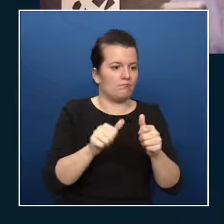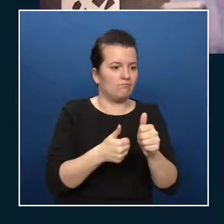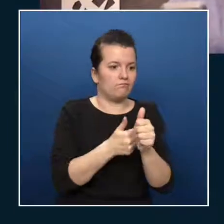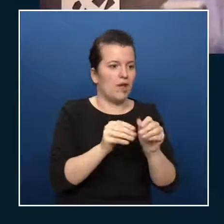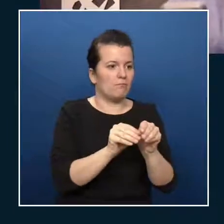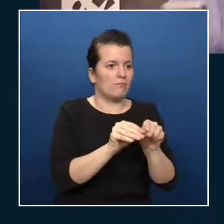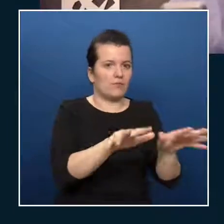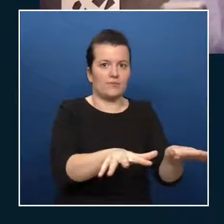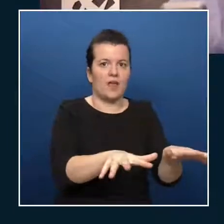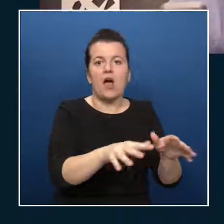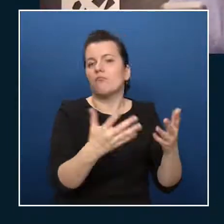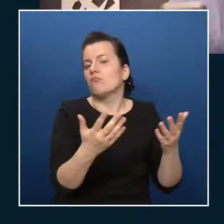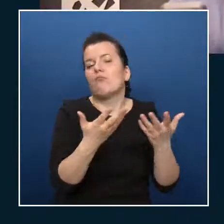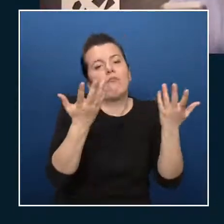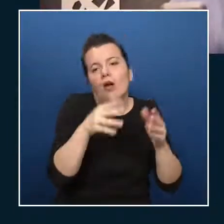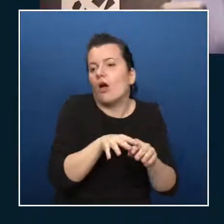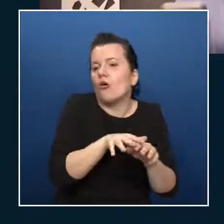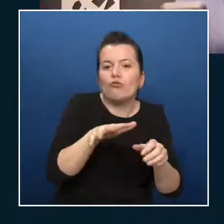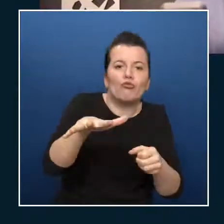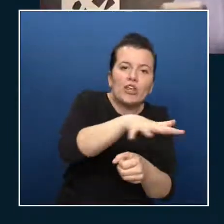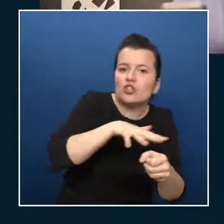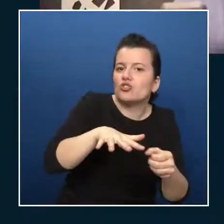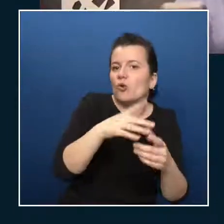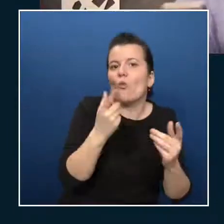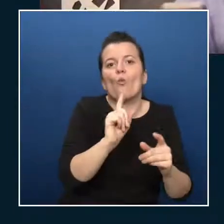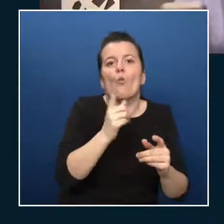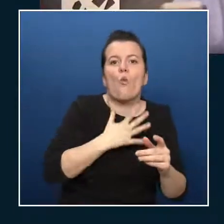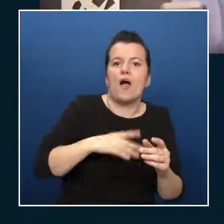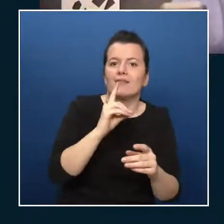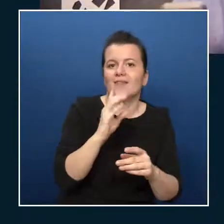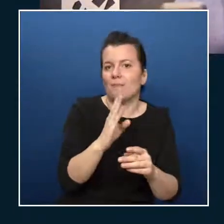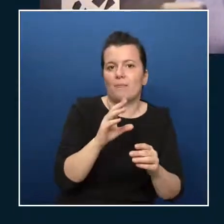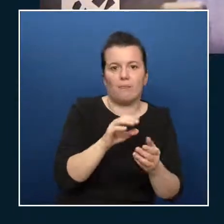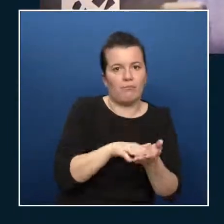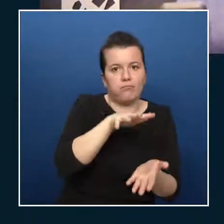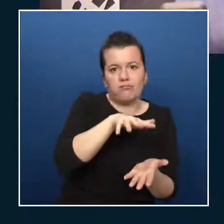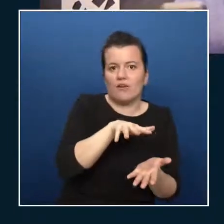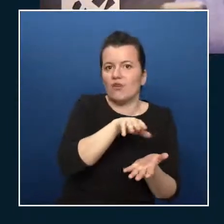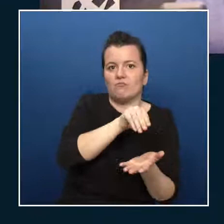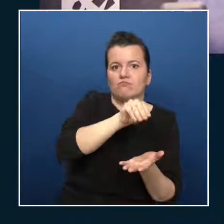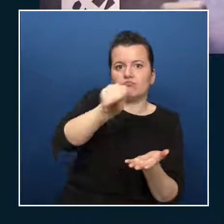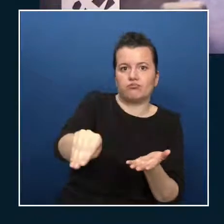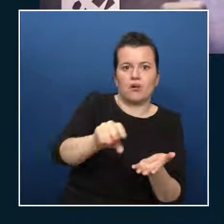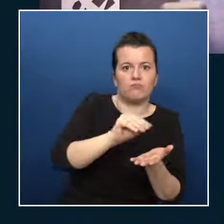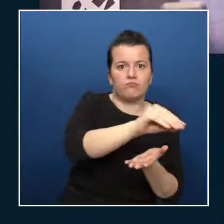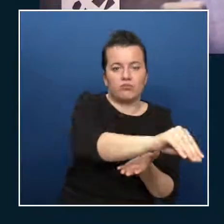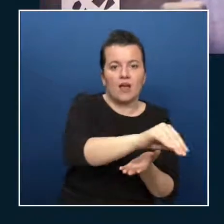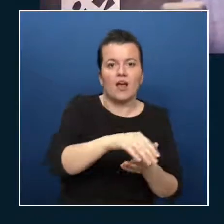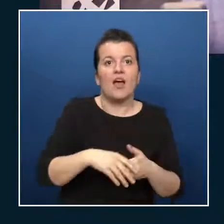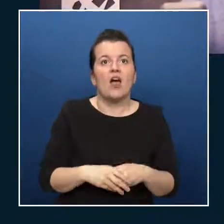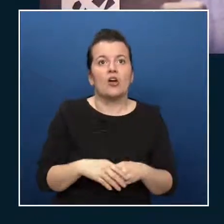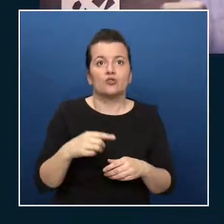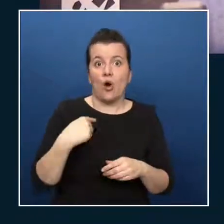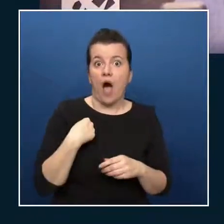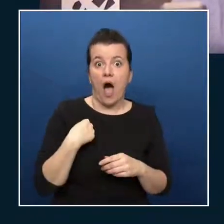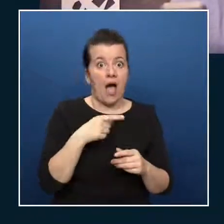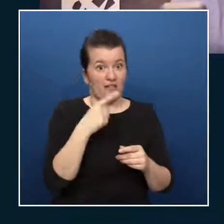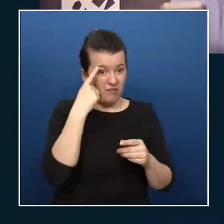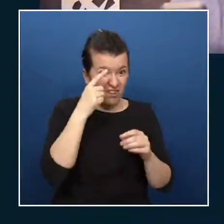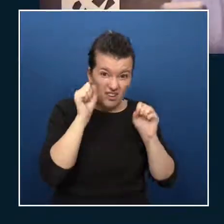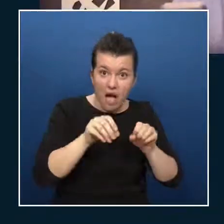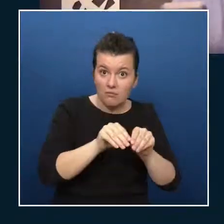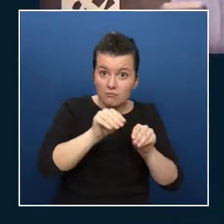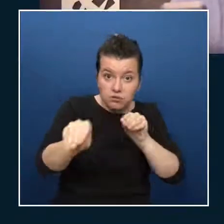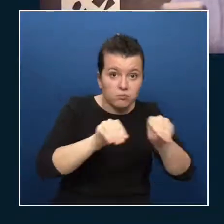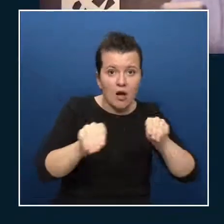your users are located. So all of these coming out of the box is a no-brainer for me to choose. Now, this also